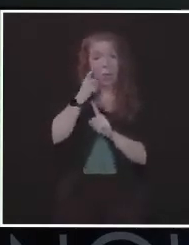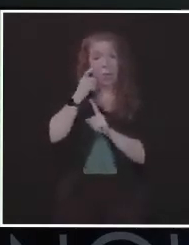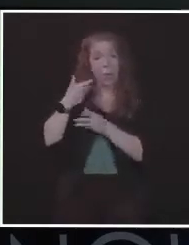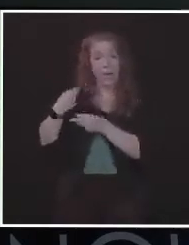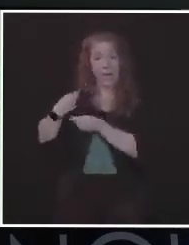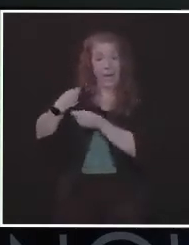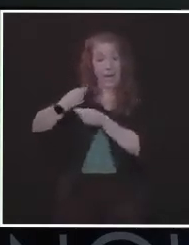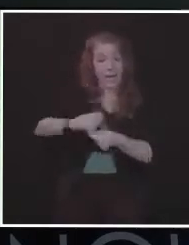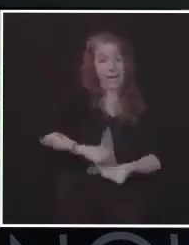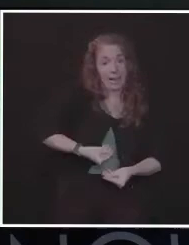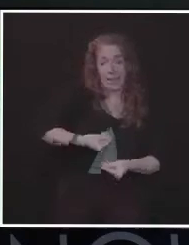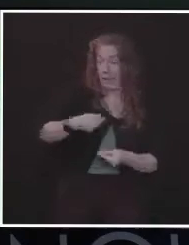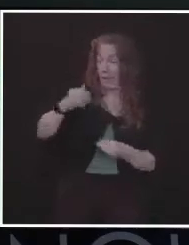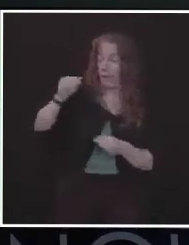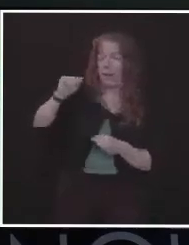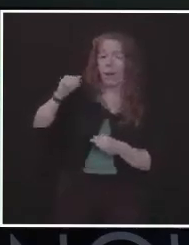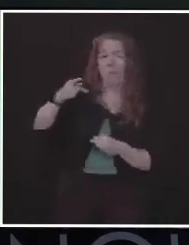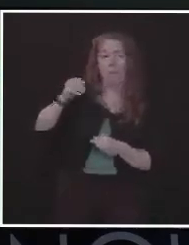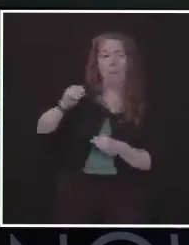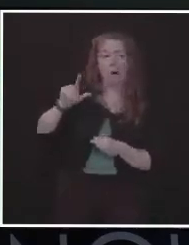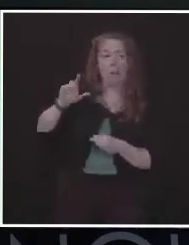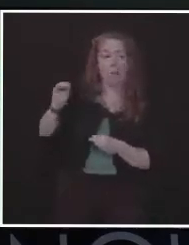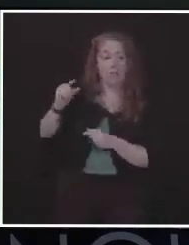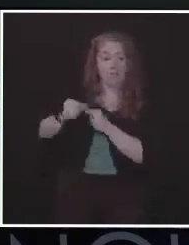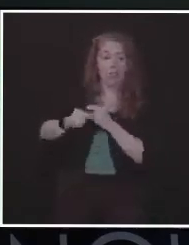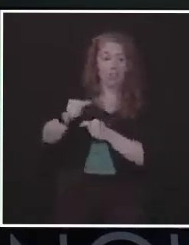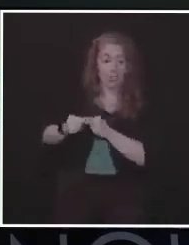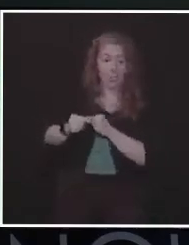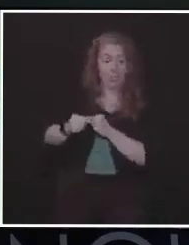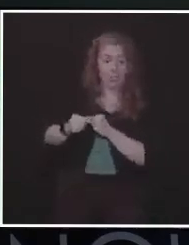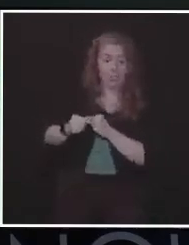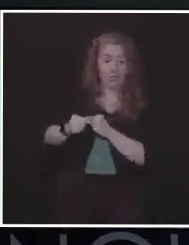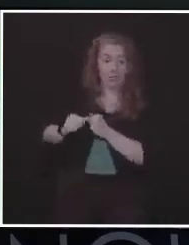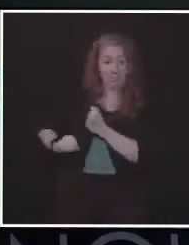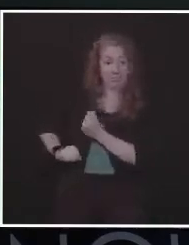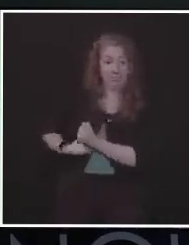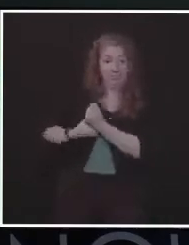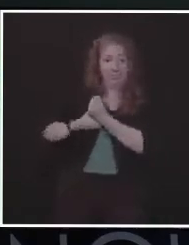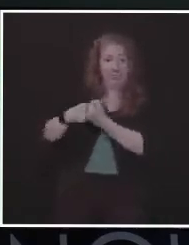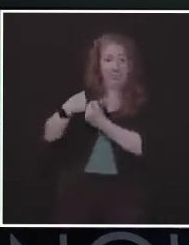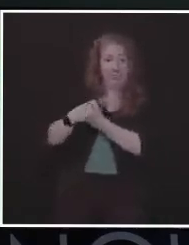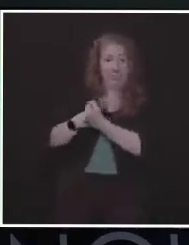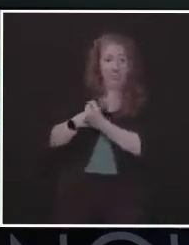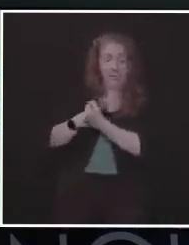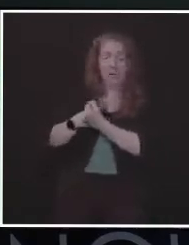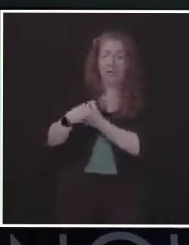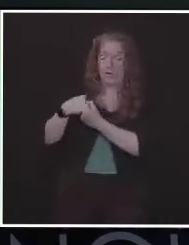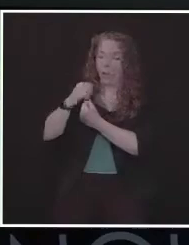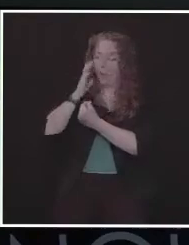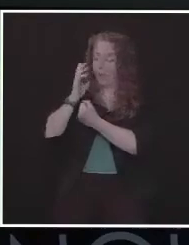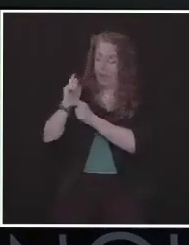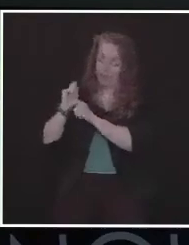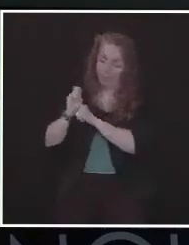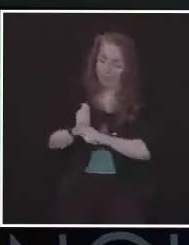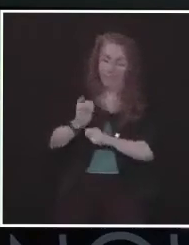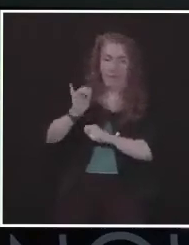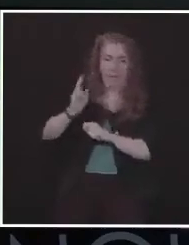lift up the Artemis generation as we go back to the